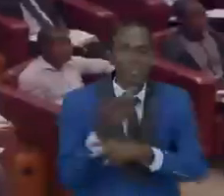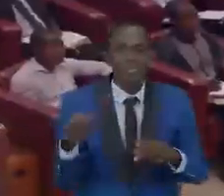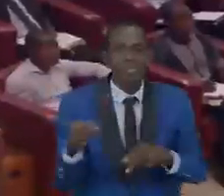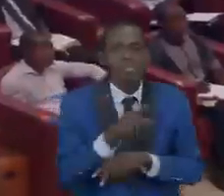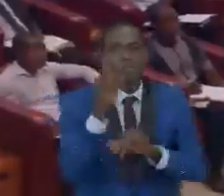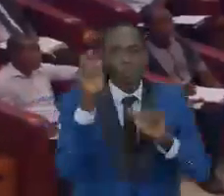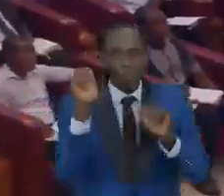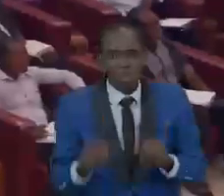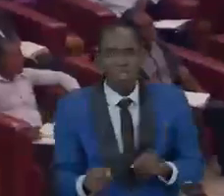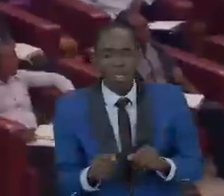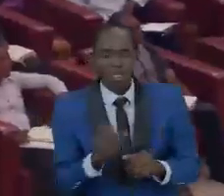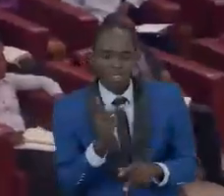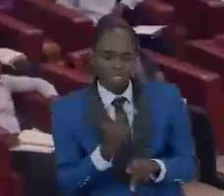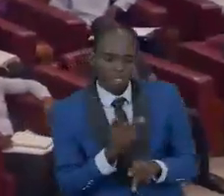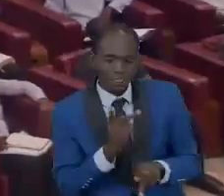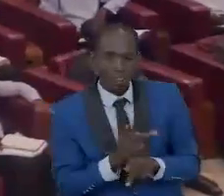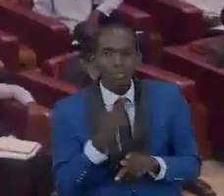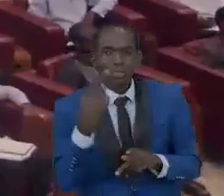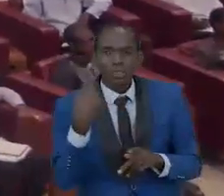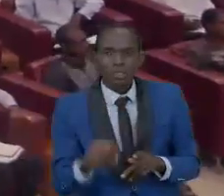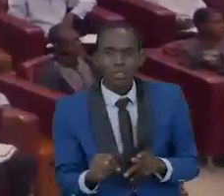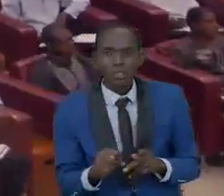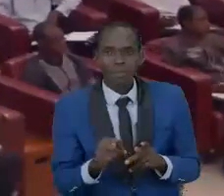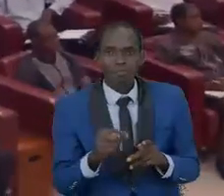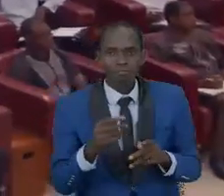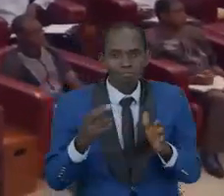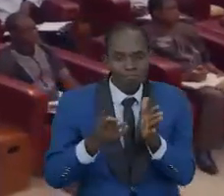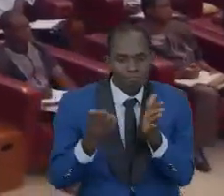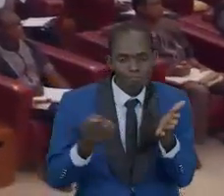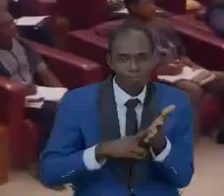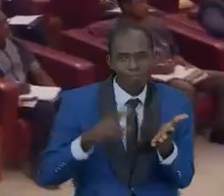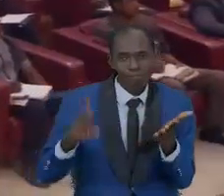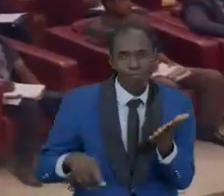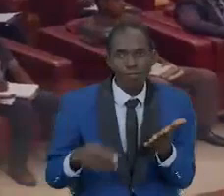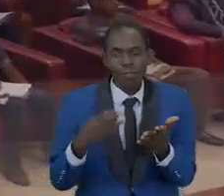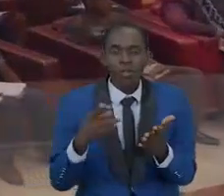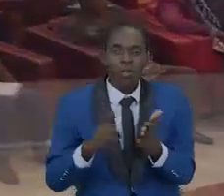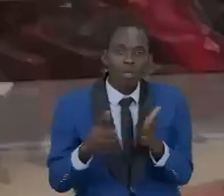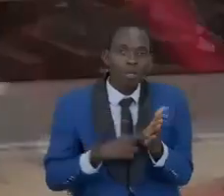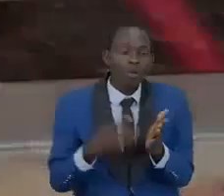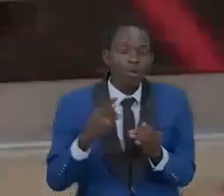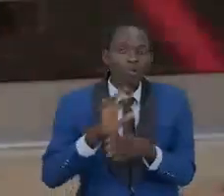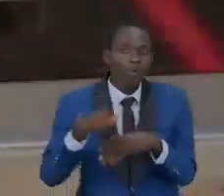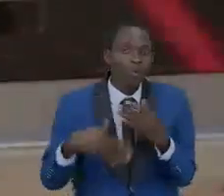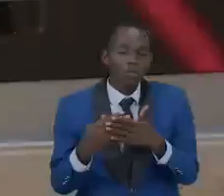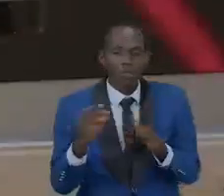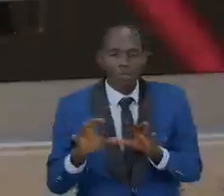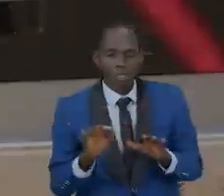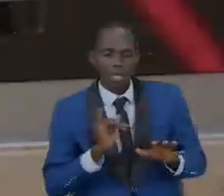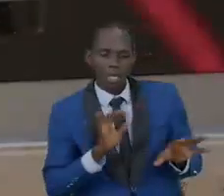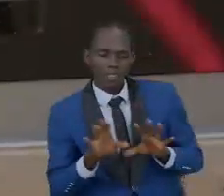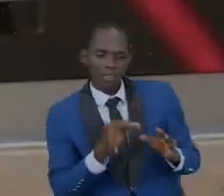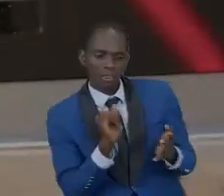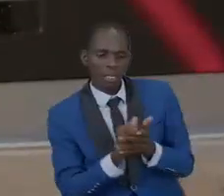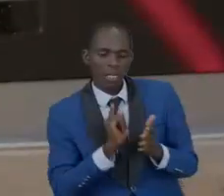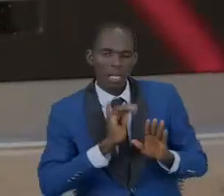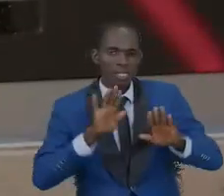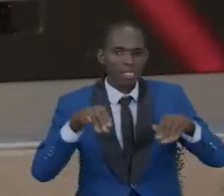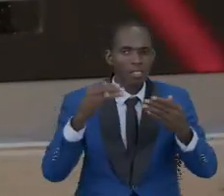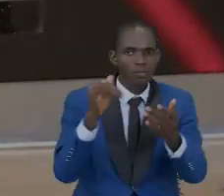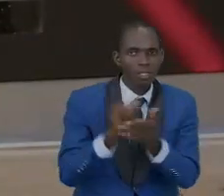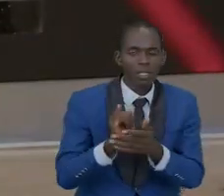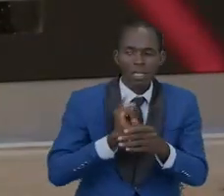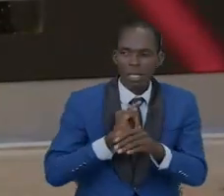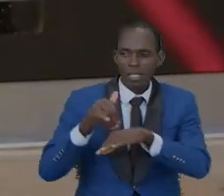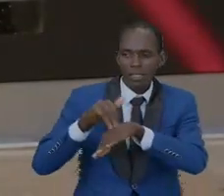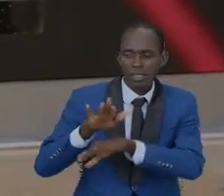must keep a diary of what you do of the works of the love the works of the Lord I give that I did that I